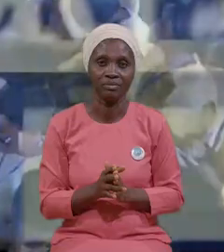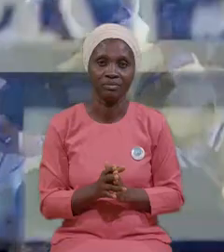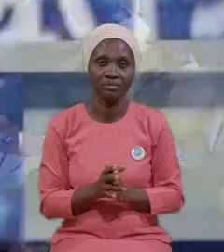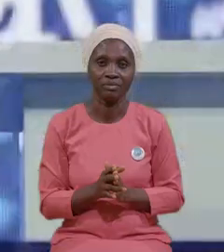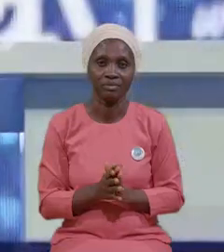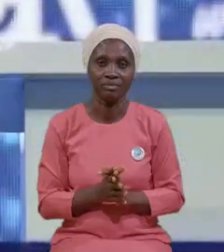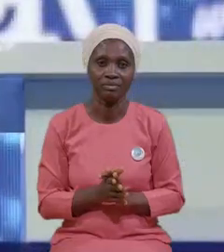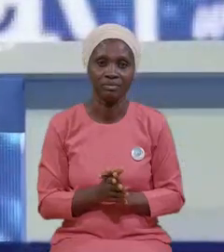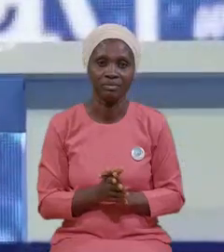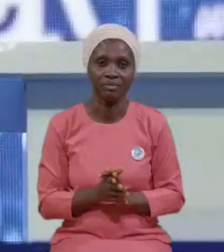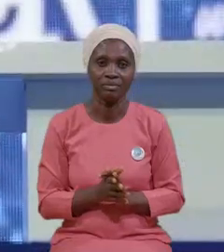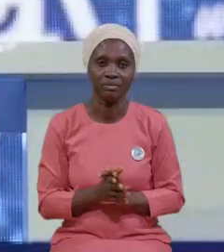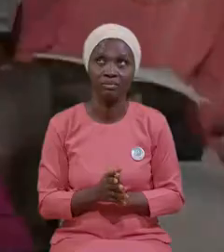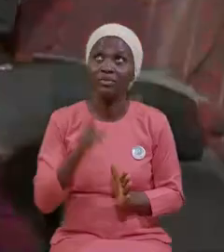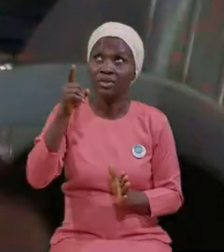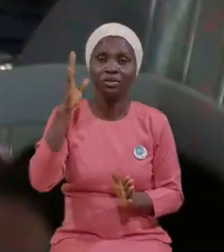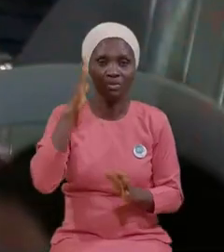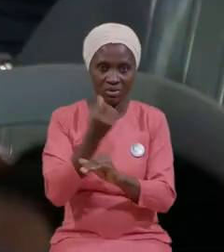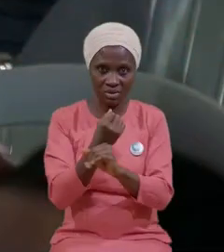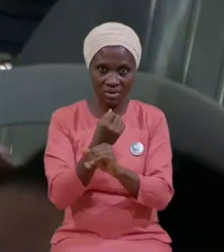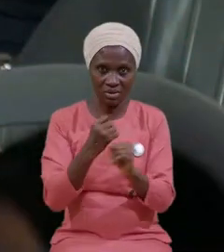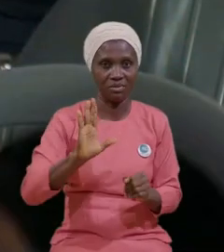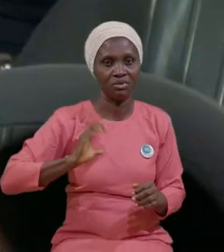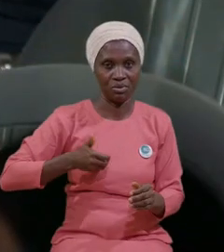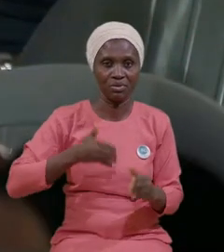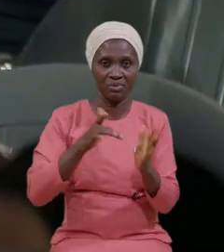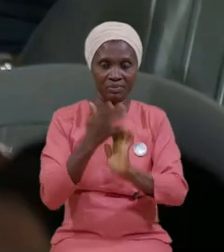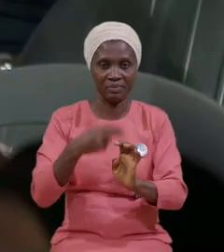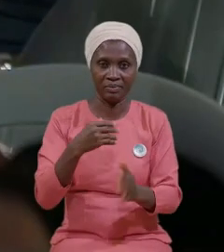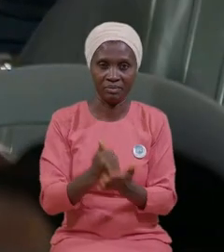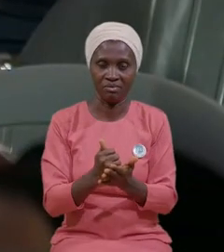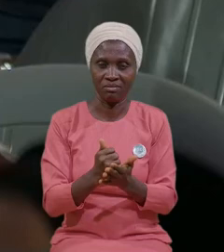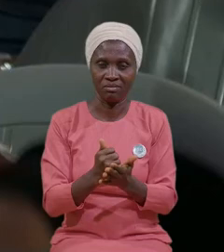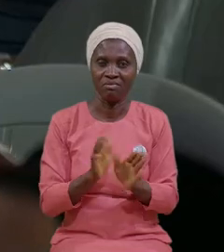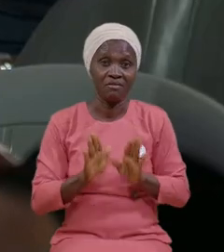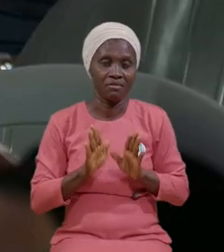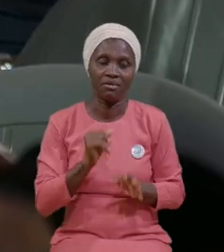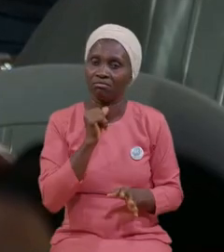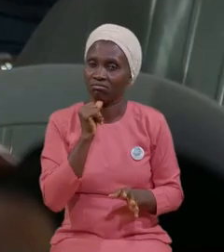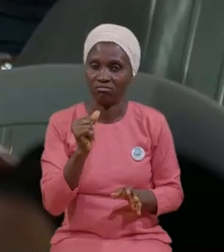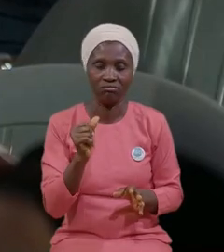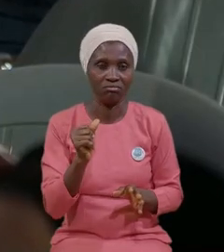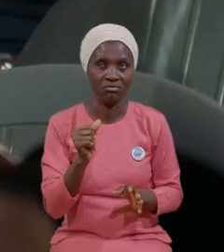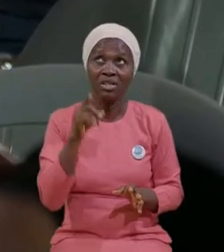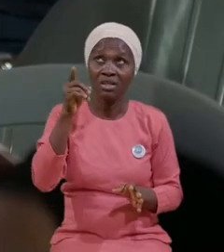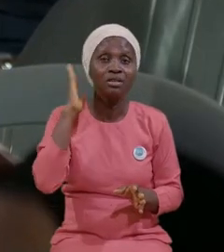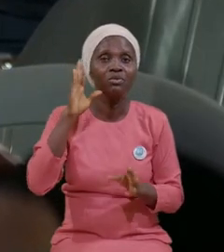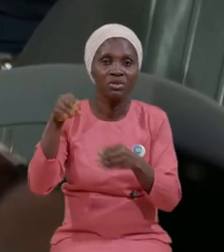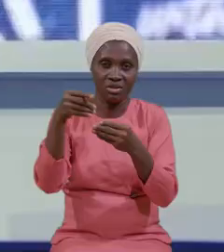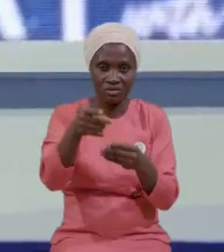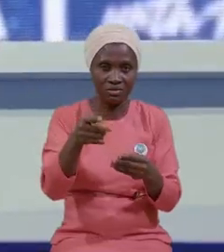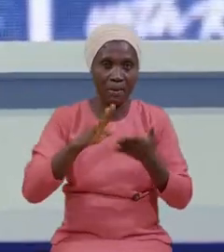He will save your soul. Fear not. It will give you peace.